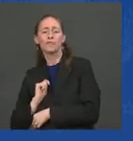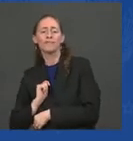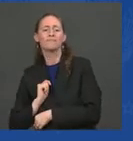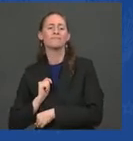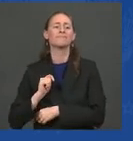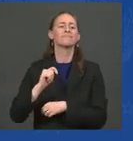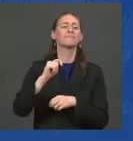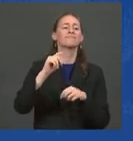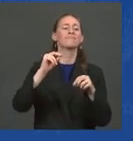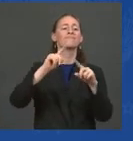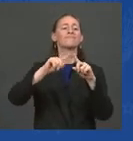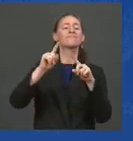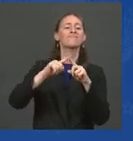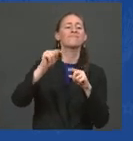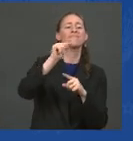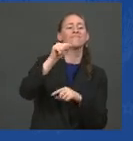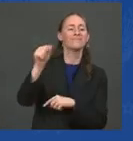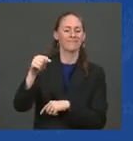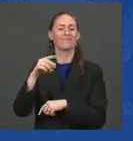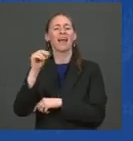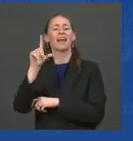over a year pulling this all together.